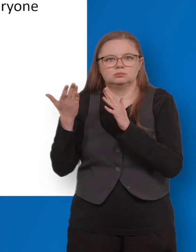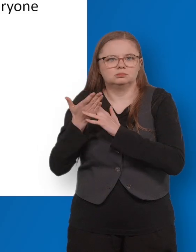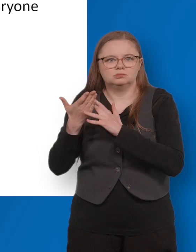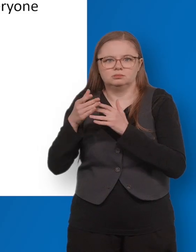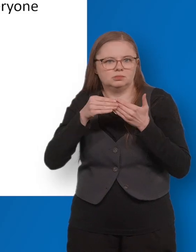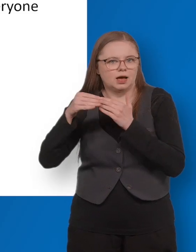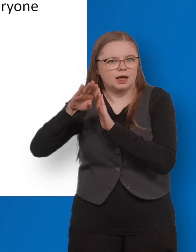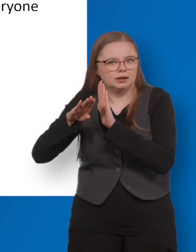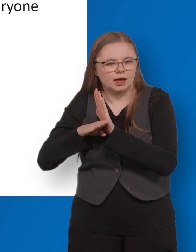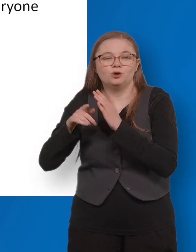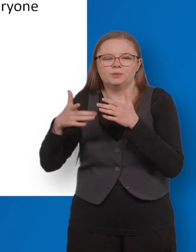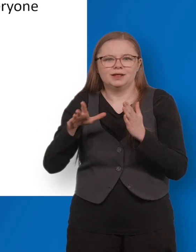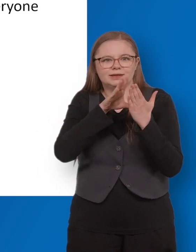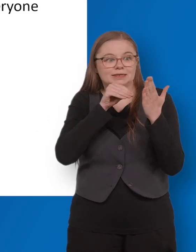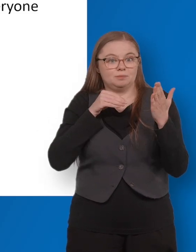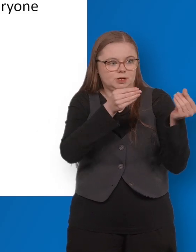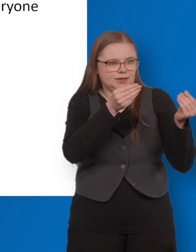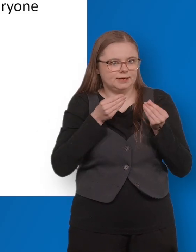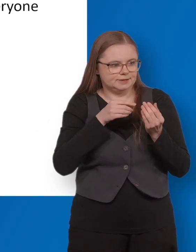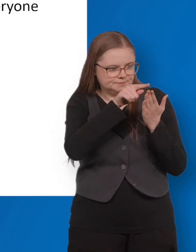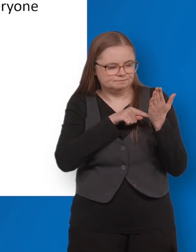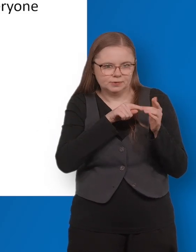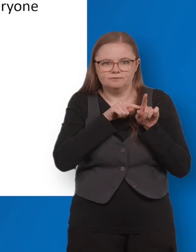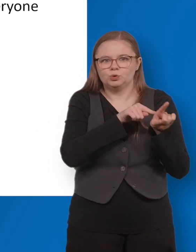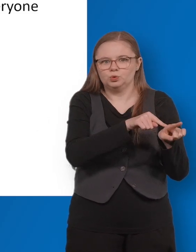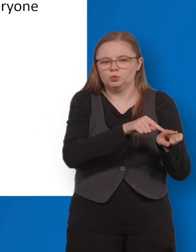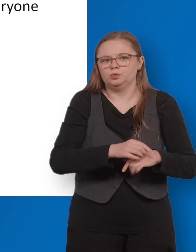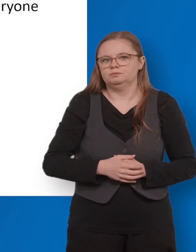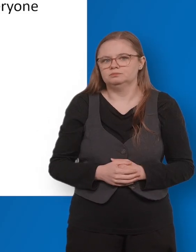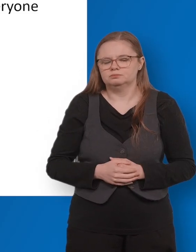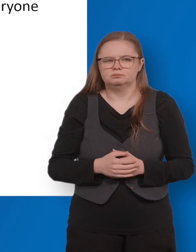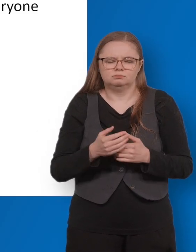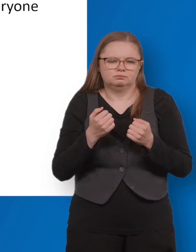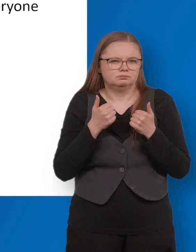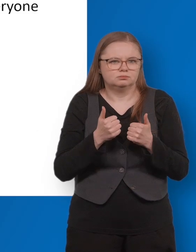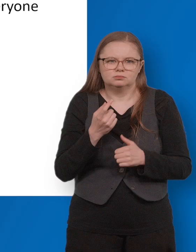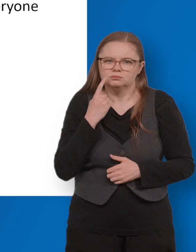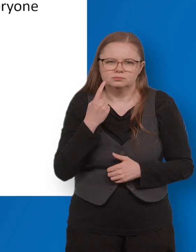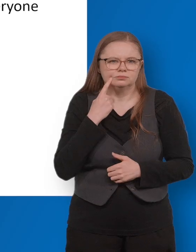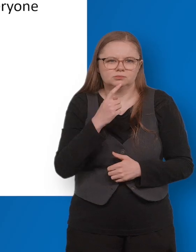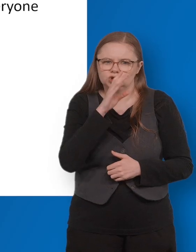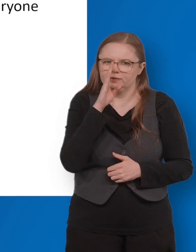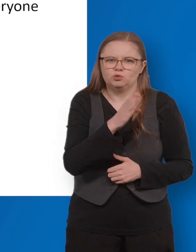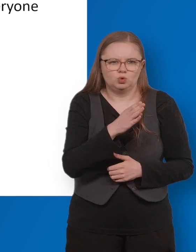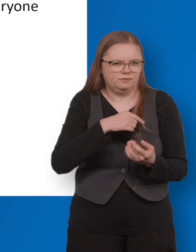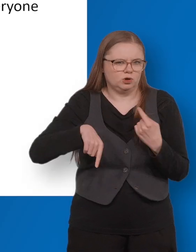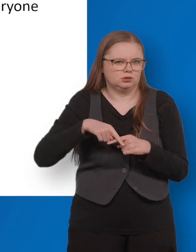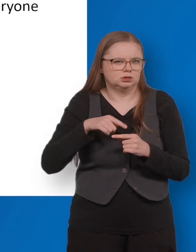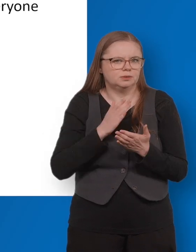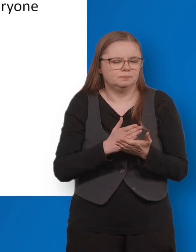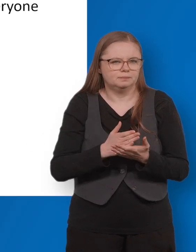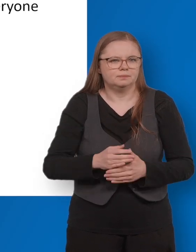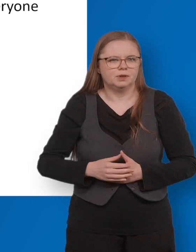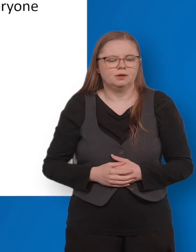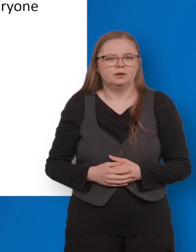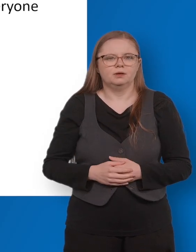work through that made things much more easier and straightforward for us. But actually that it was then easier to read